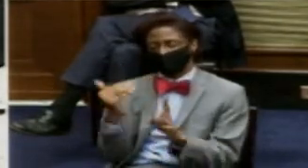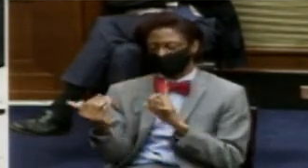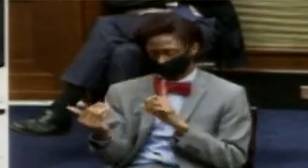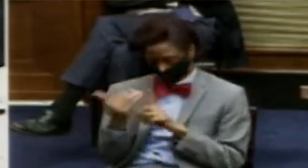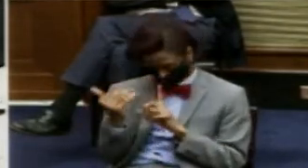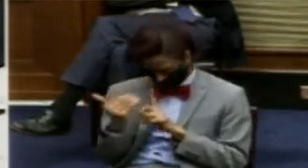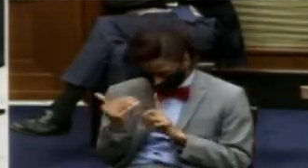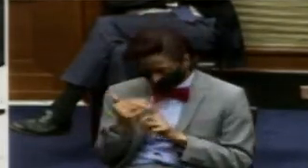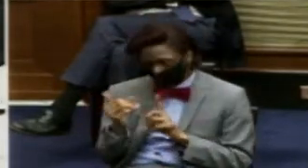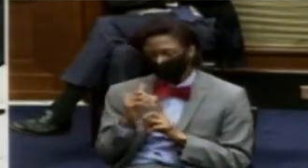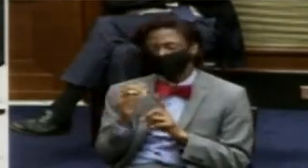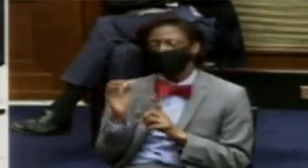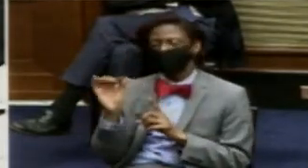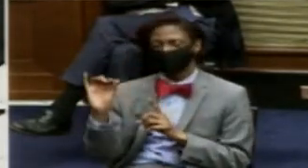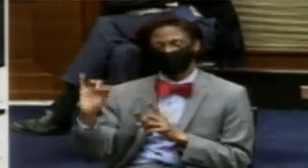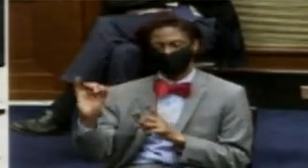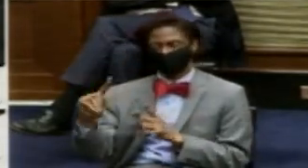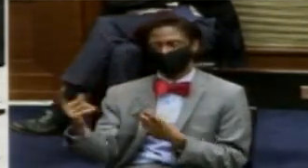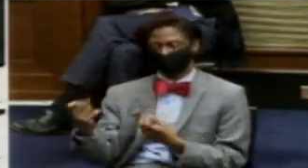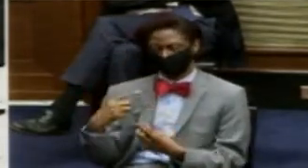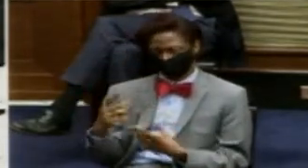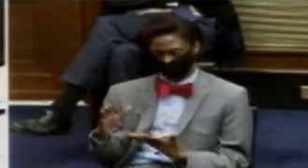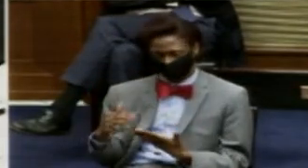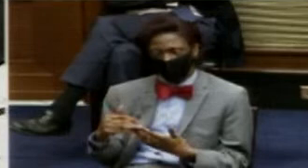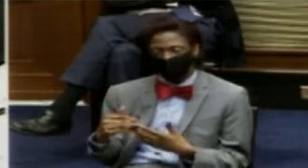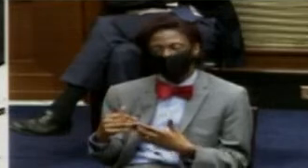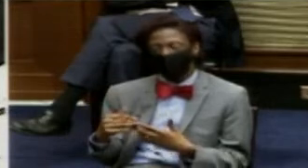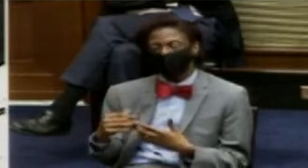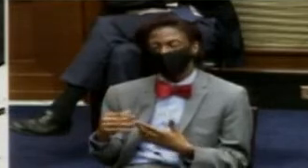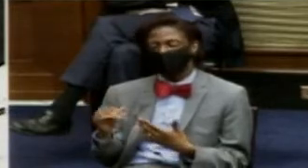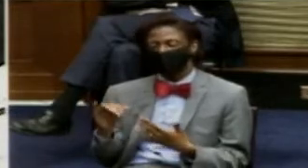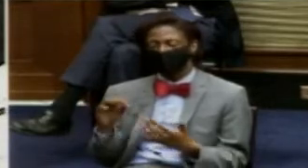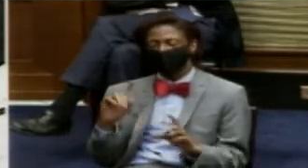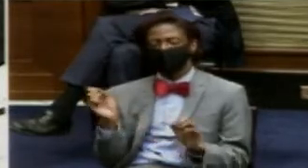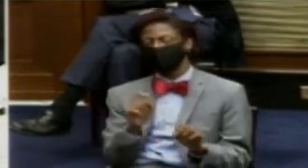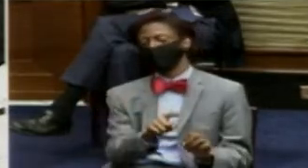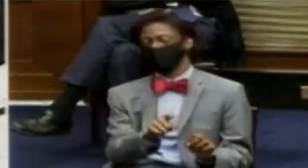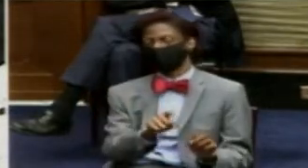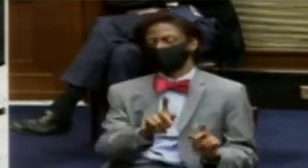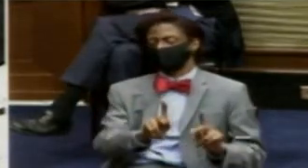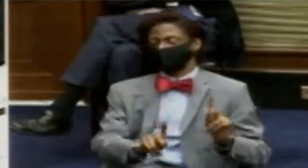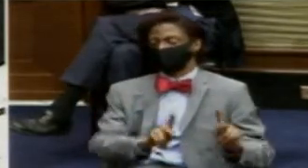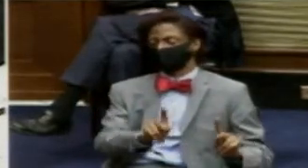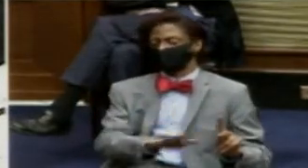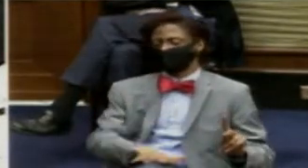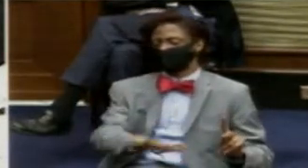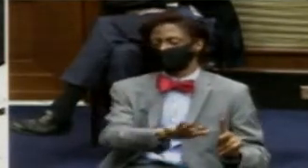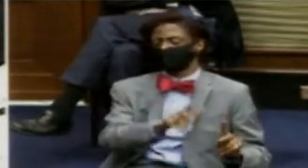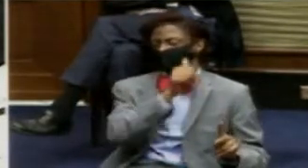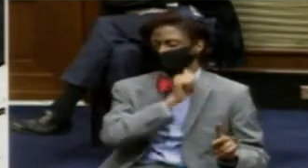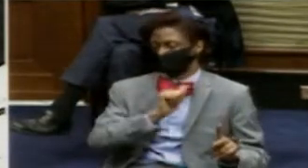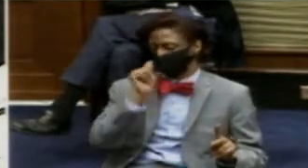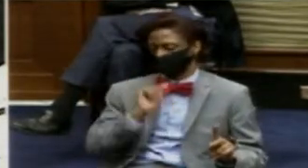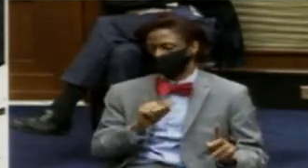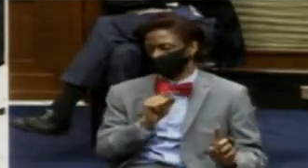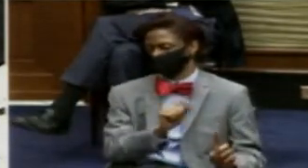of a similar question being posed to the people of the territory of Arizona. And they